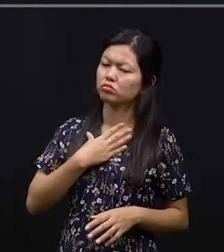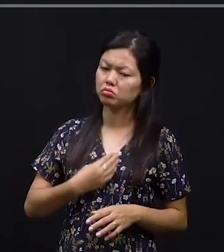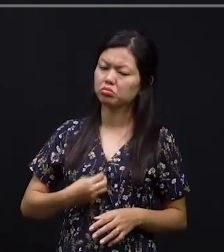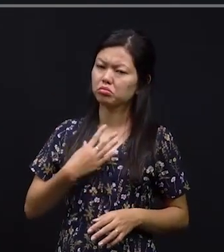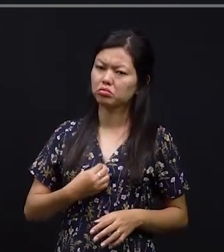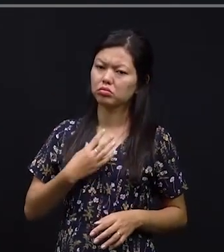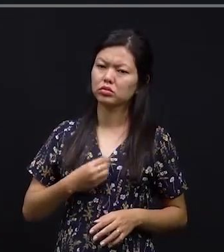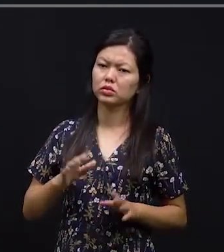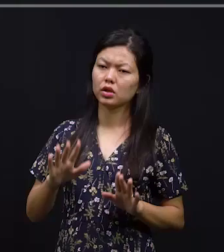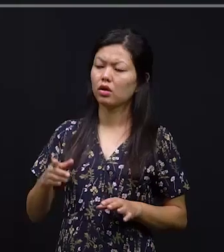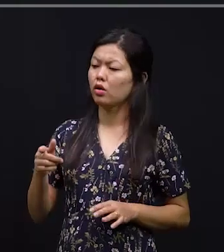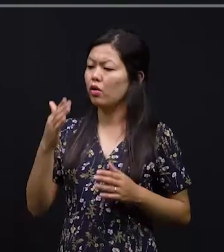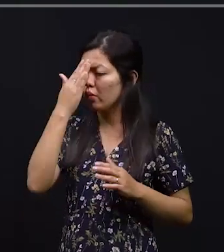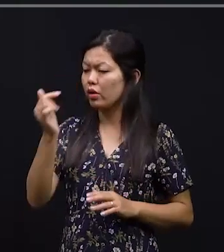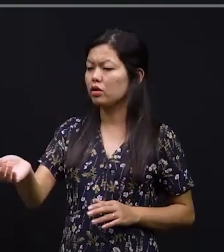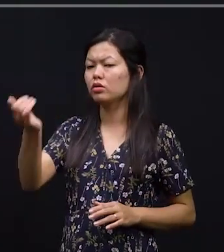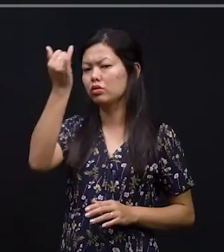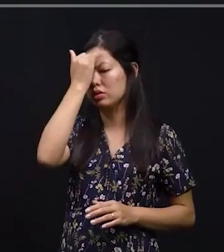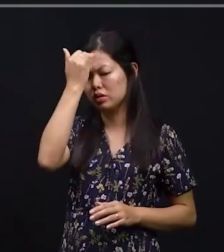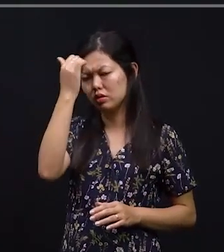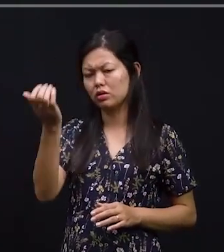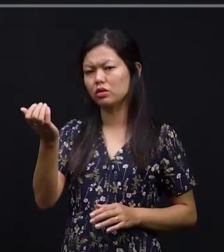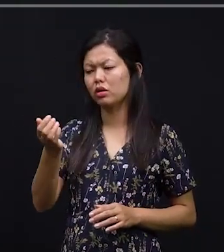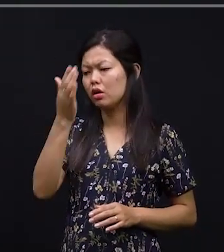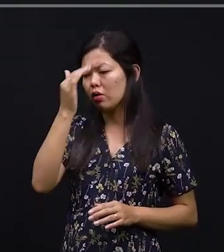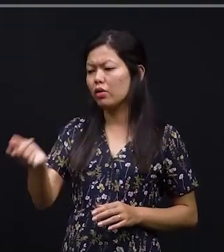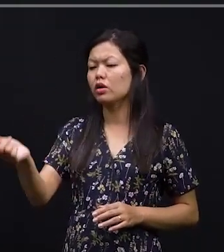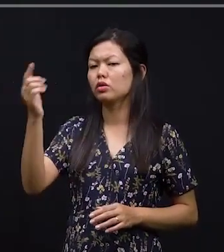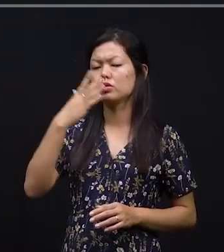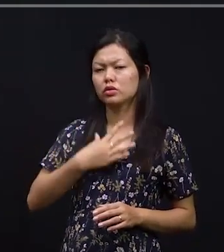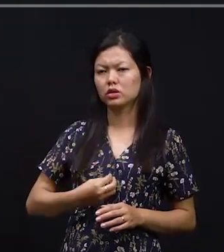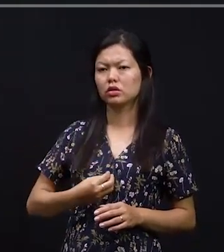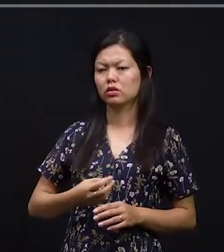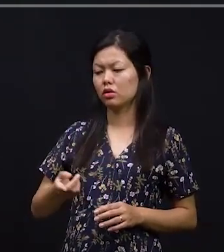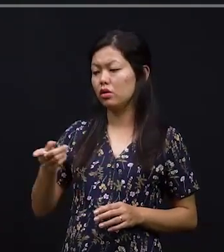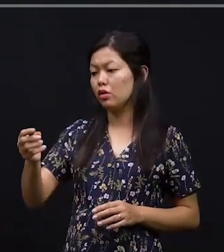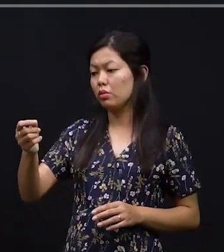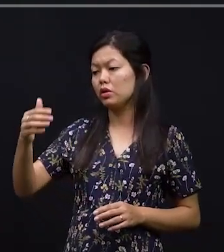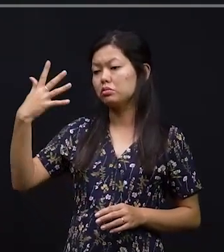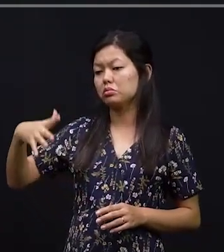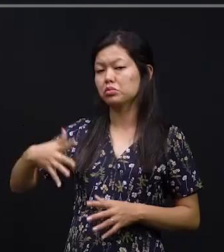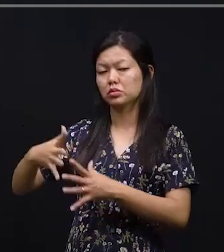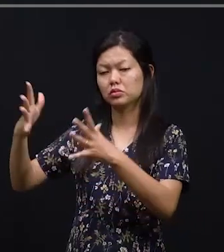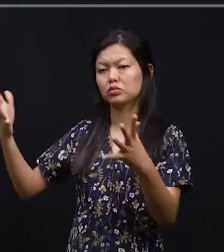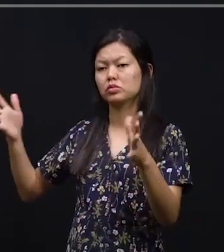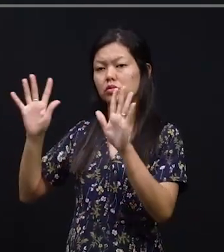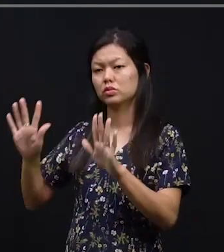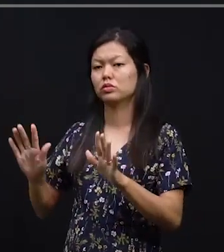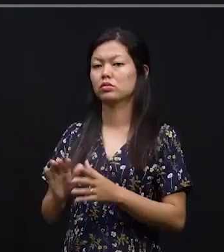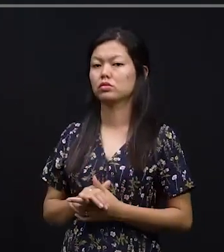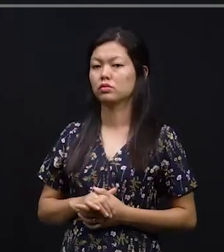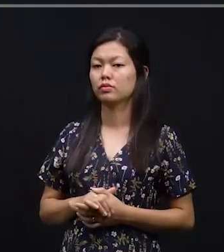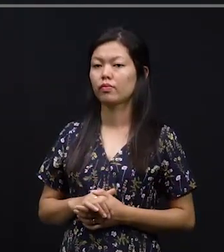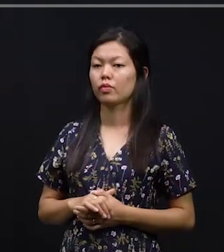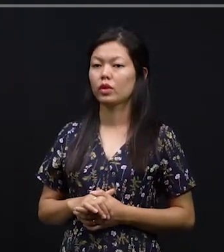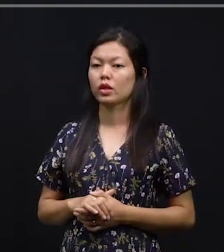sad or to regret about life. What right have you to be sad? You have a lot of money. The boy said. The uncle had no other answer. He just